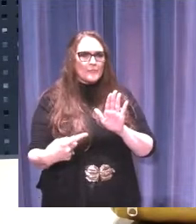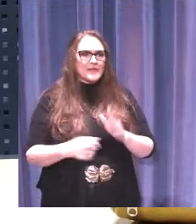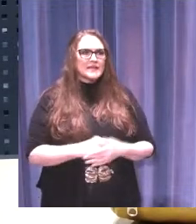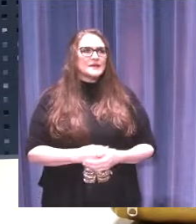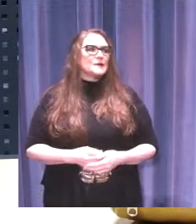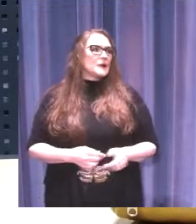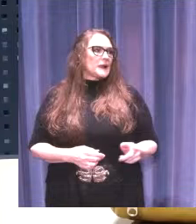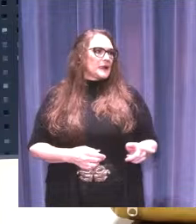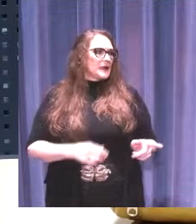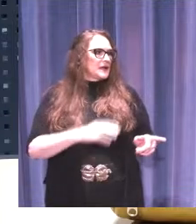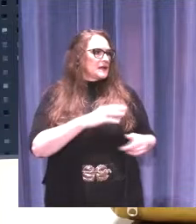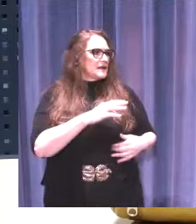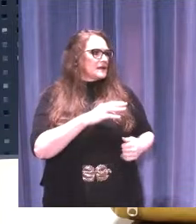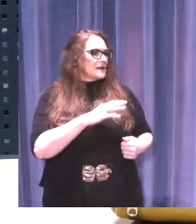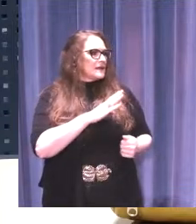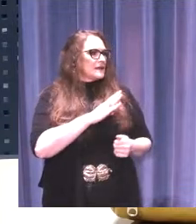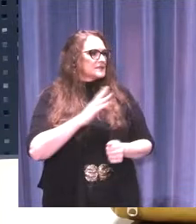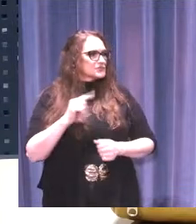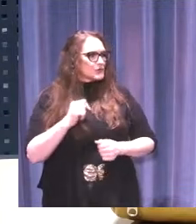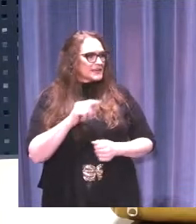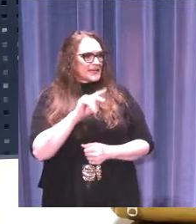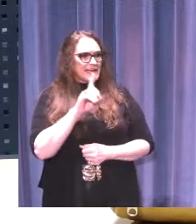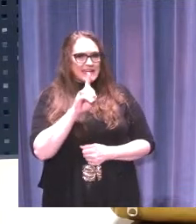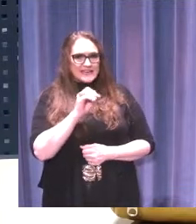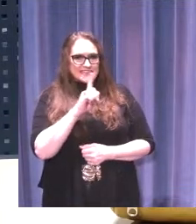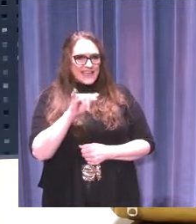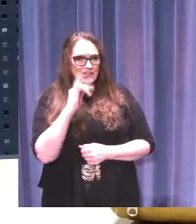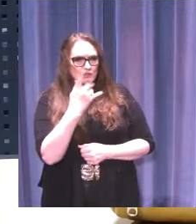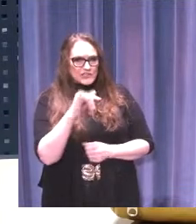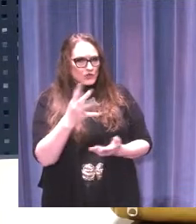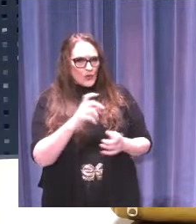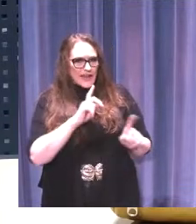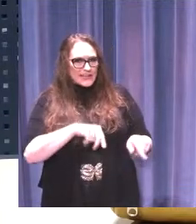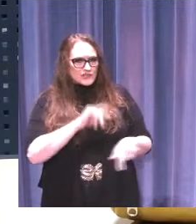Trustee Daly, you looked as if you'd like to answer that question.